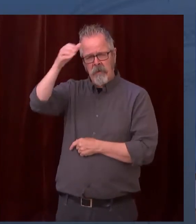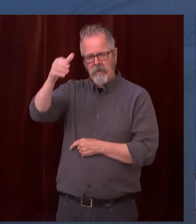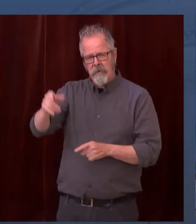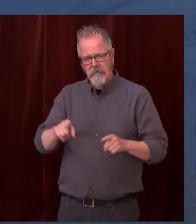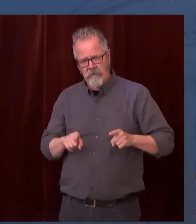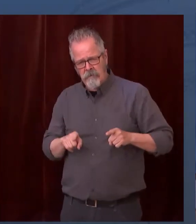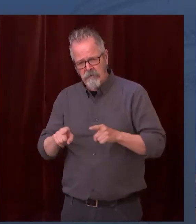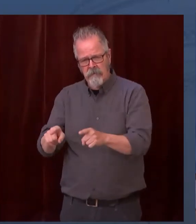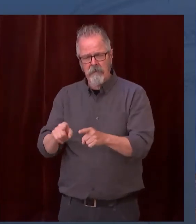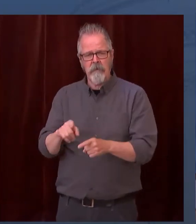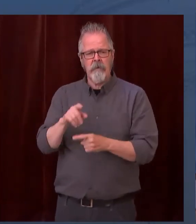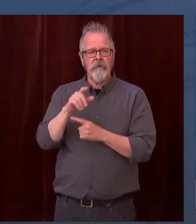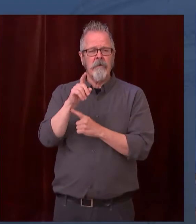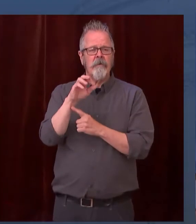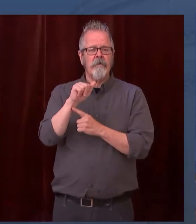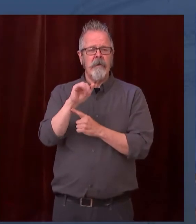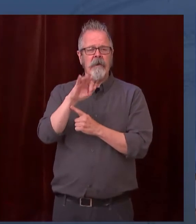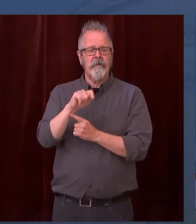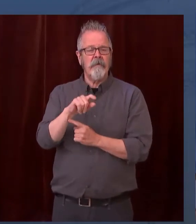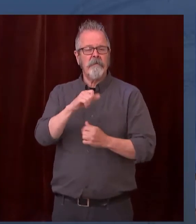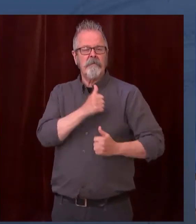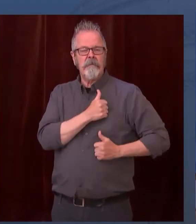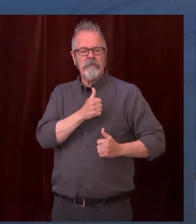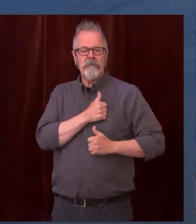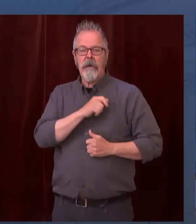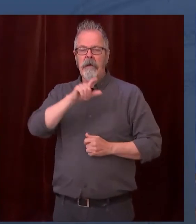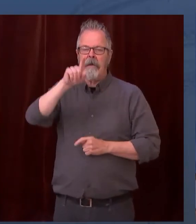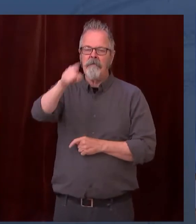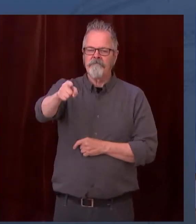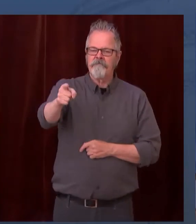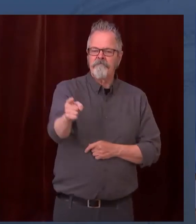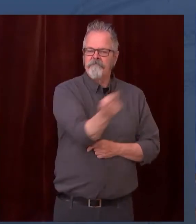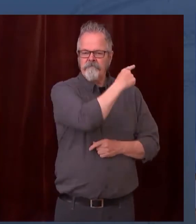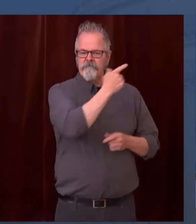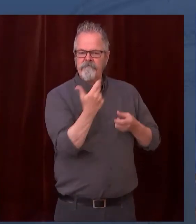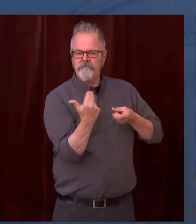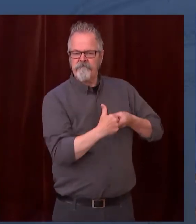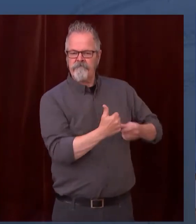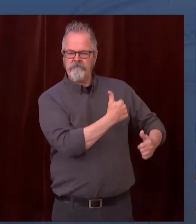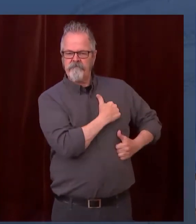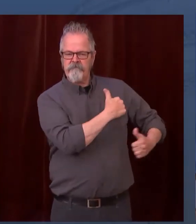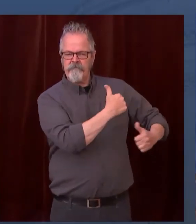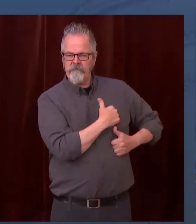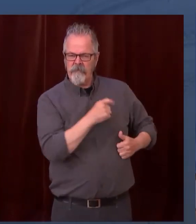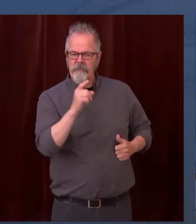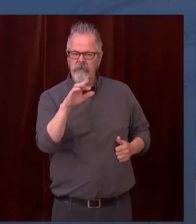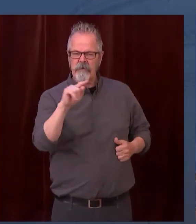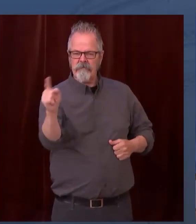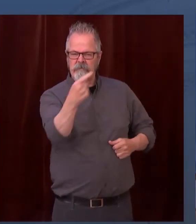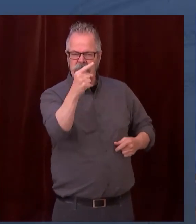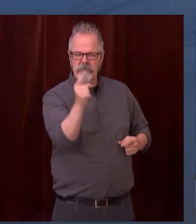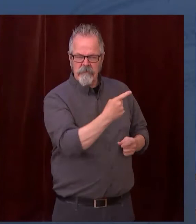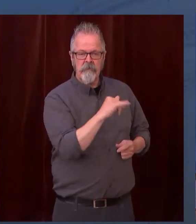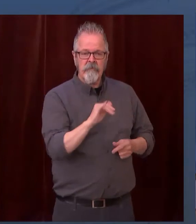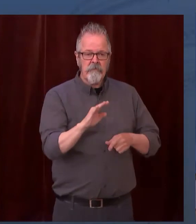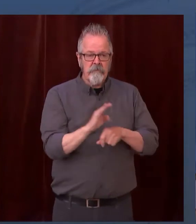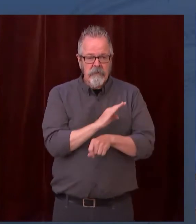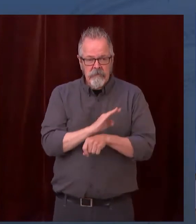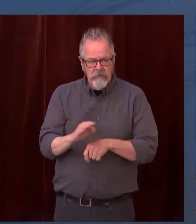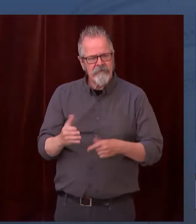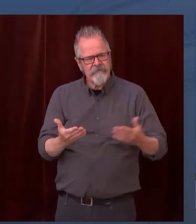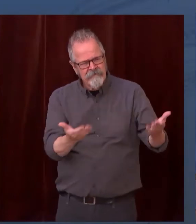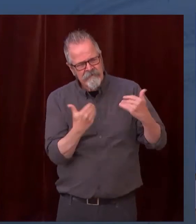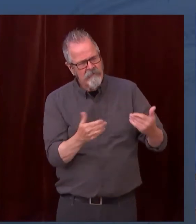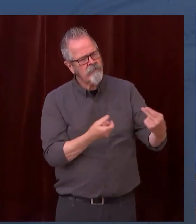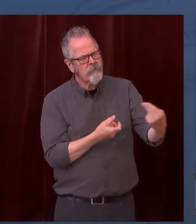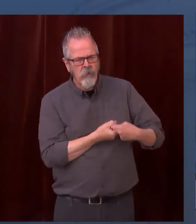session, the reason there isn't a necessity of a special session is right now we do have adequate resources for